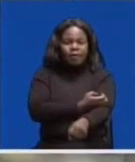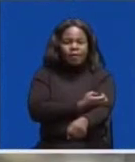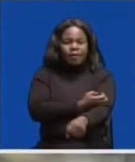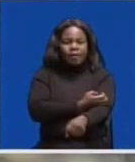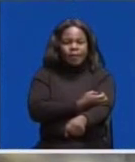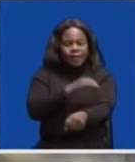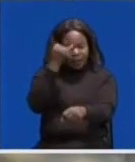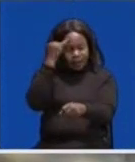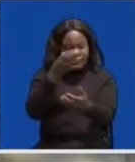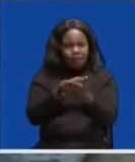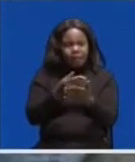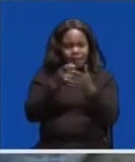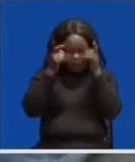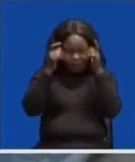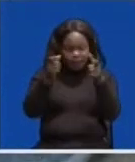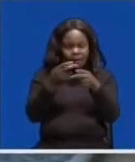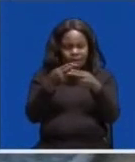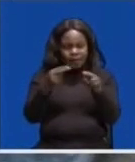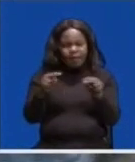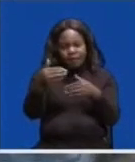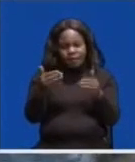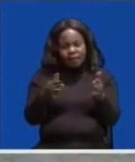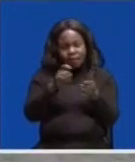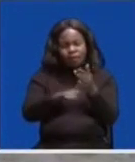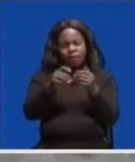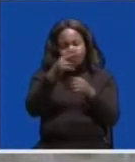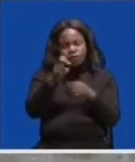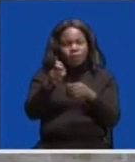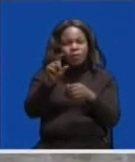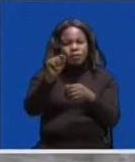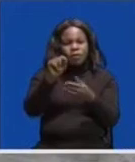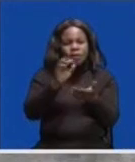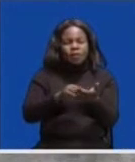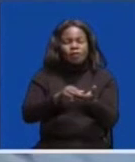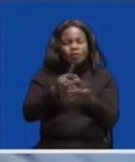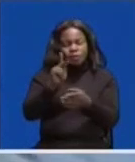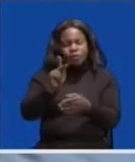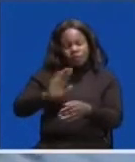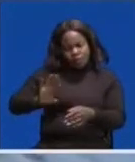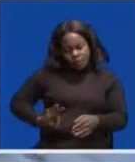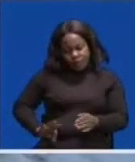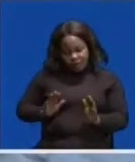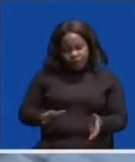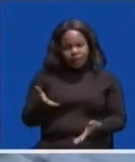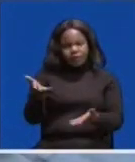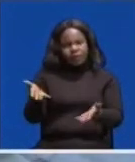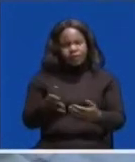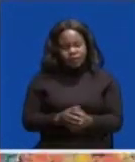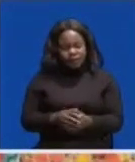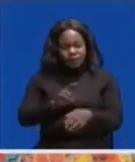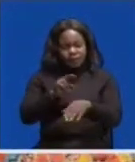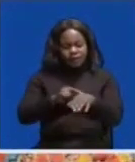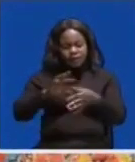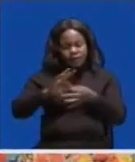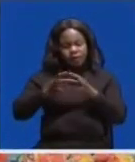cement, millimil and egg incubators worth 220,000 kwacha to the beneficiaries here. National